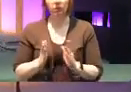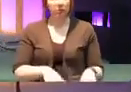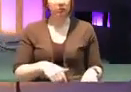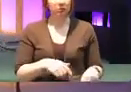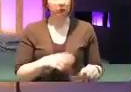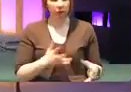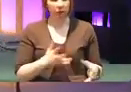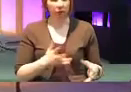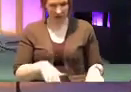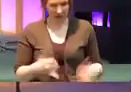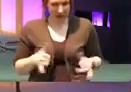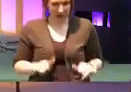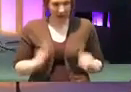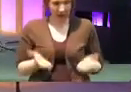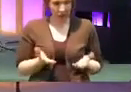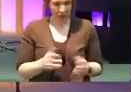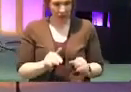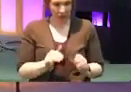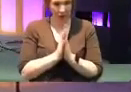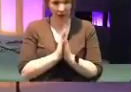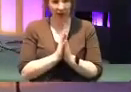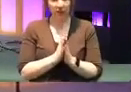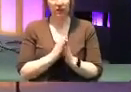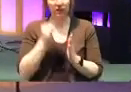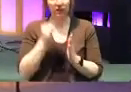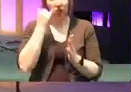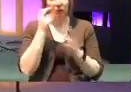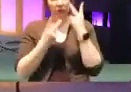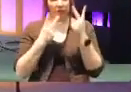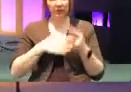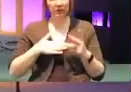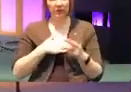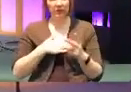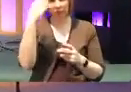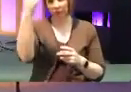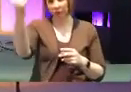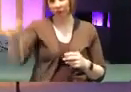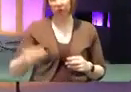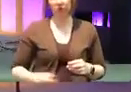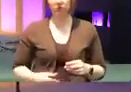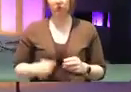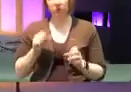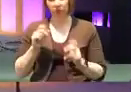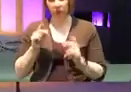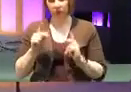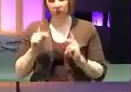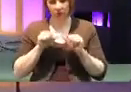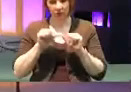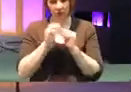prayer. If you want to go and visit, just encourage you to do that out in the foyer.